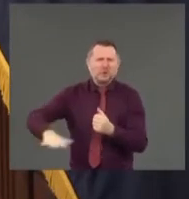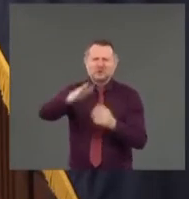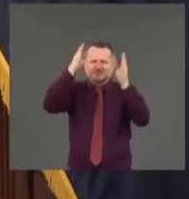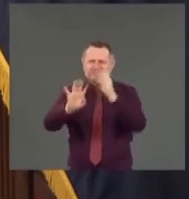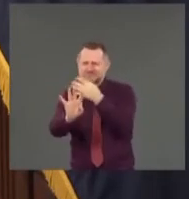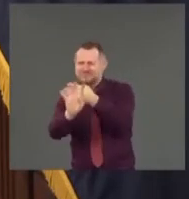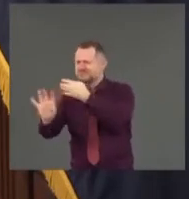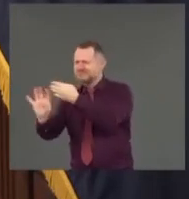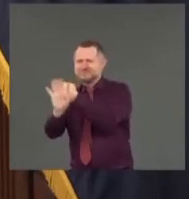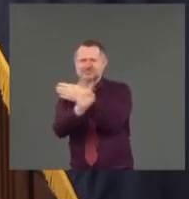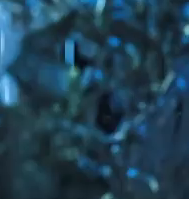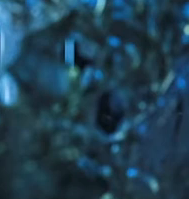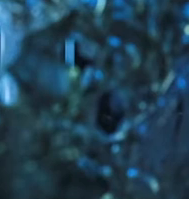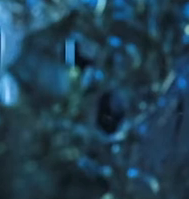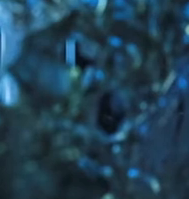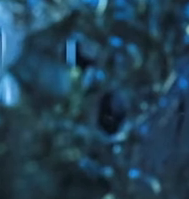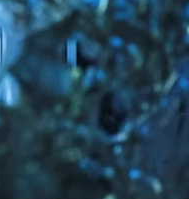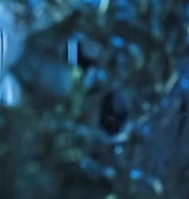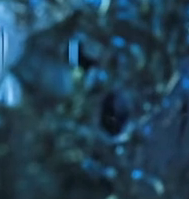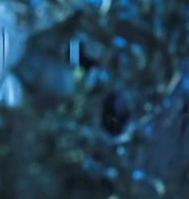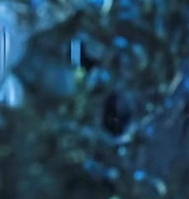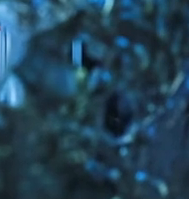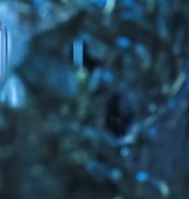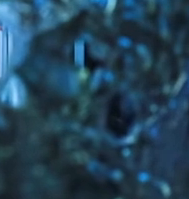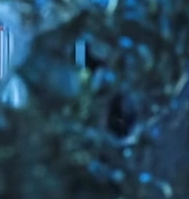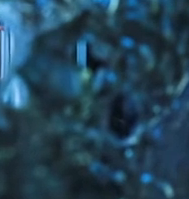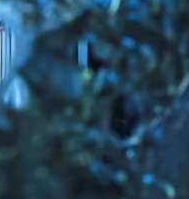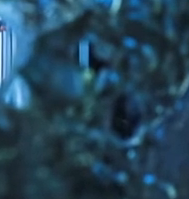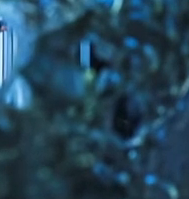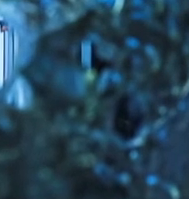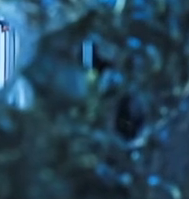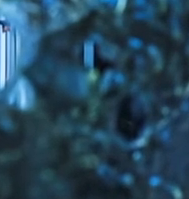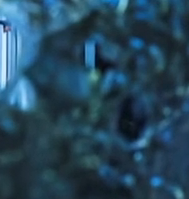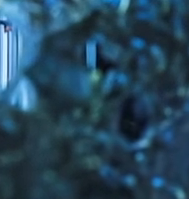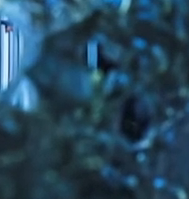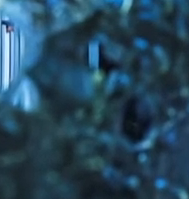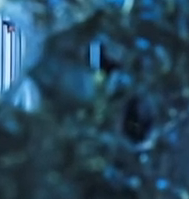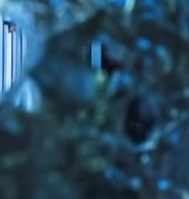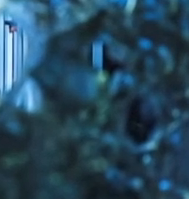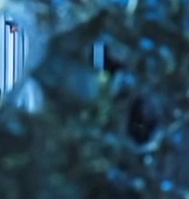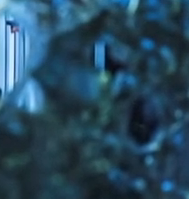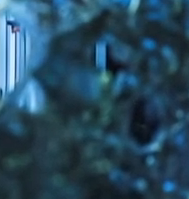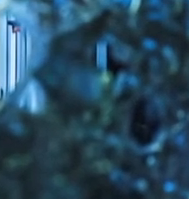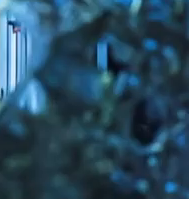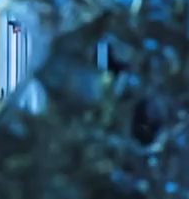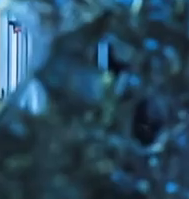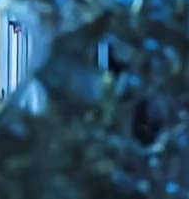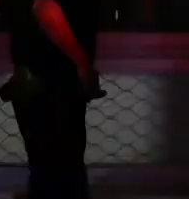Look at the videos. It was a disgrace. I believe the mayor